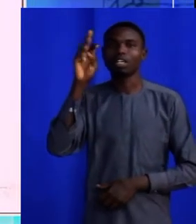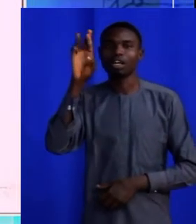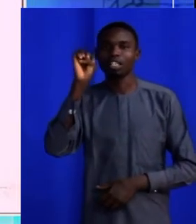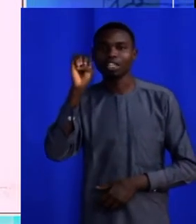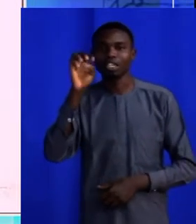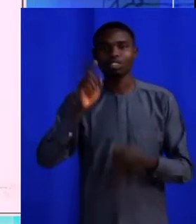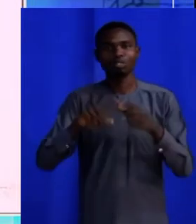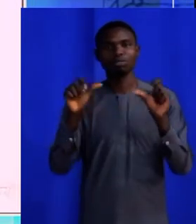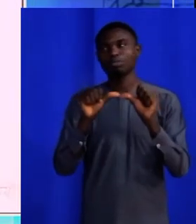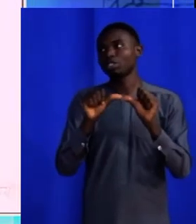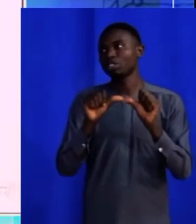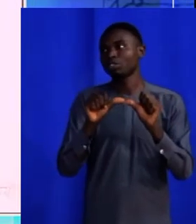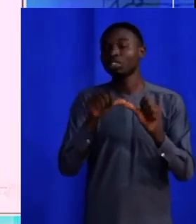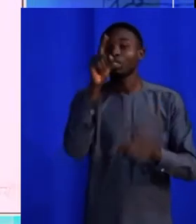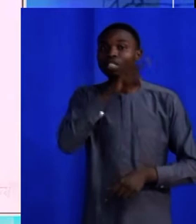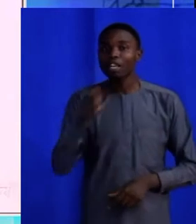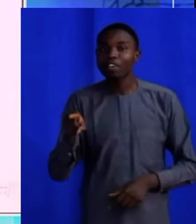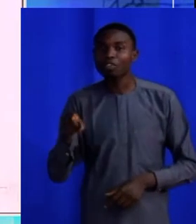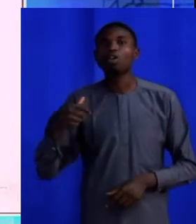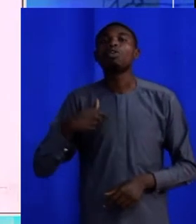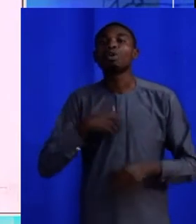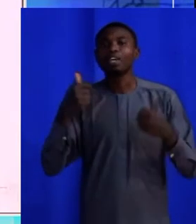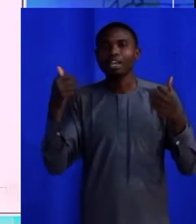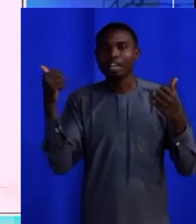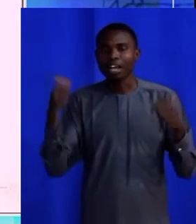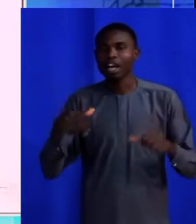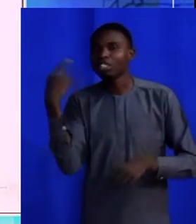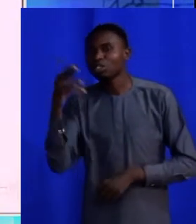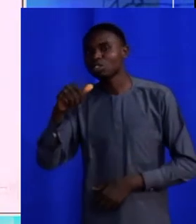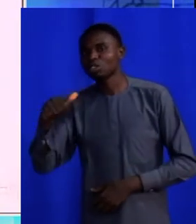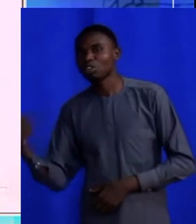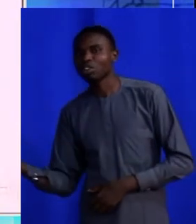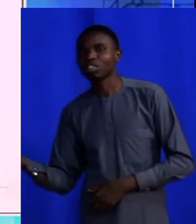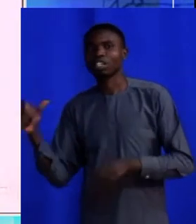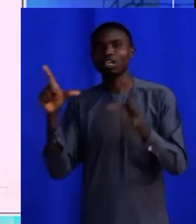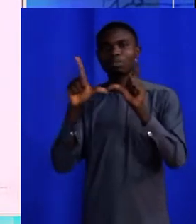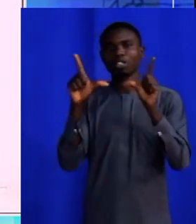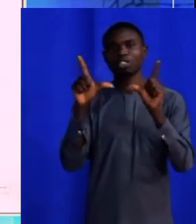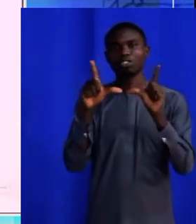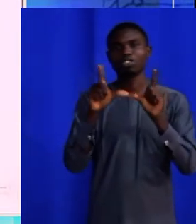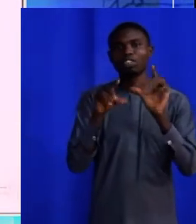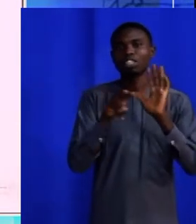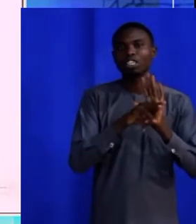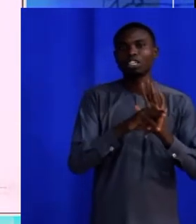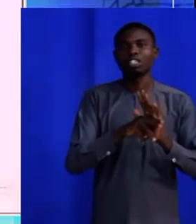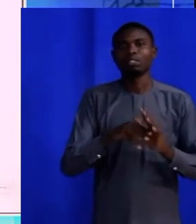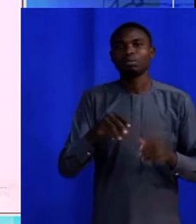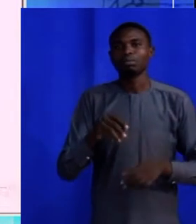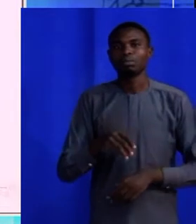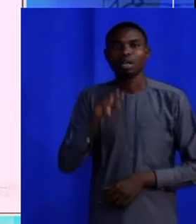grasses, they are herbs, herbivorous, like cattle, sheep, goats, and